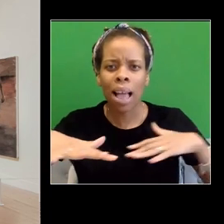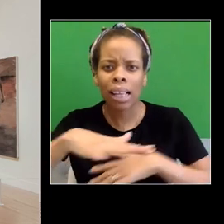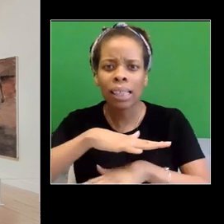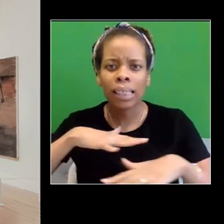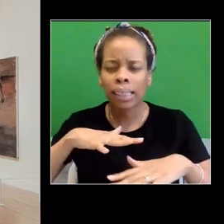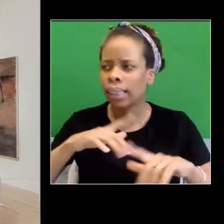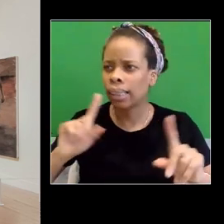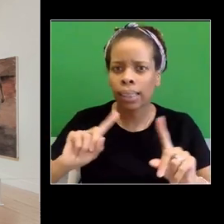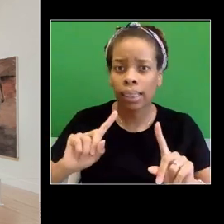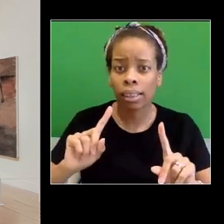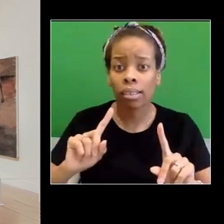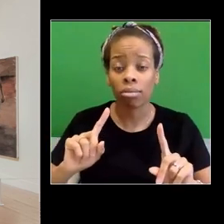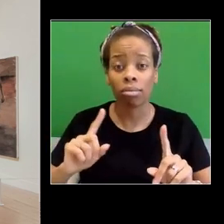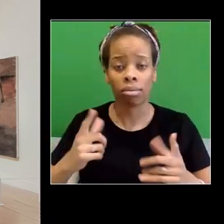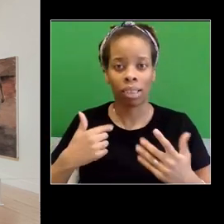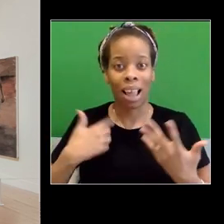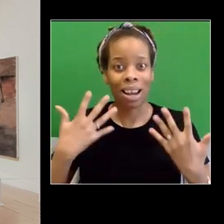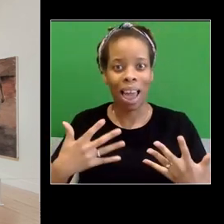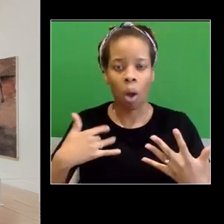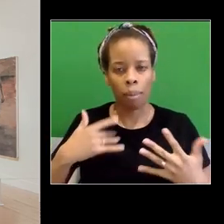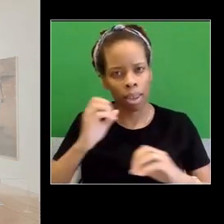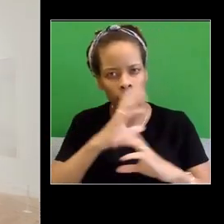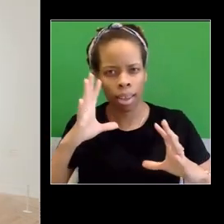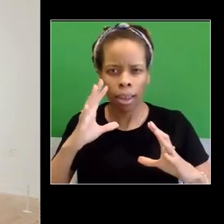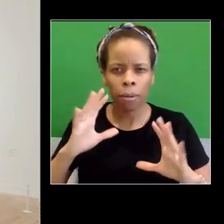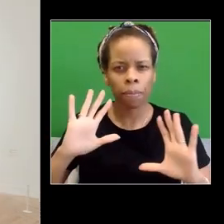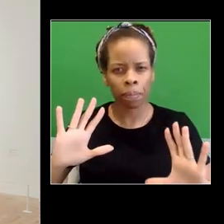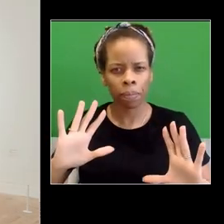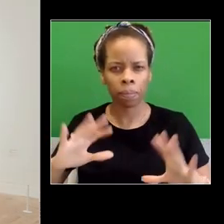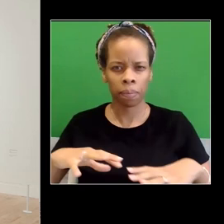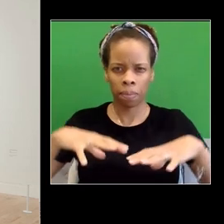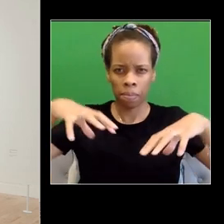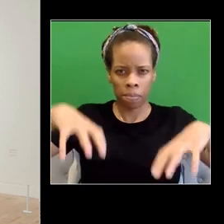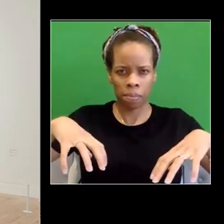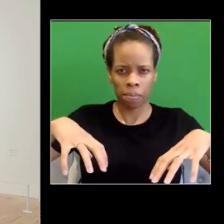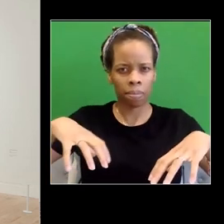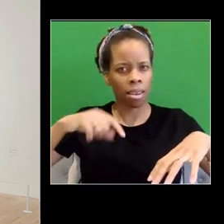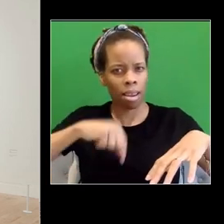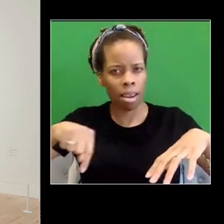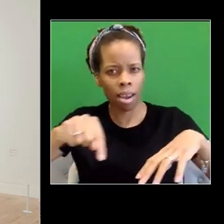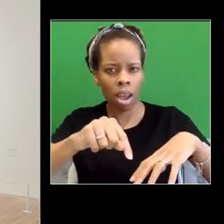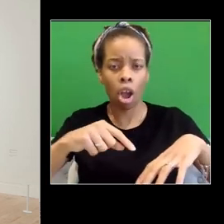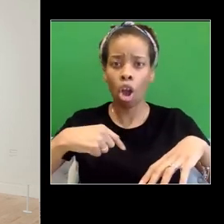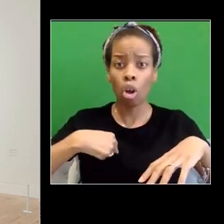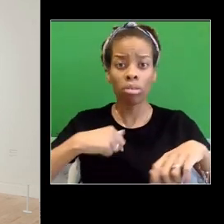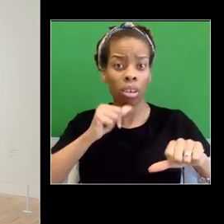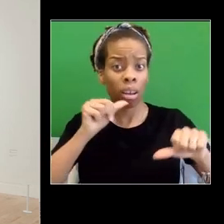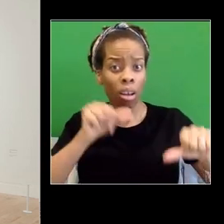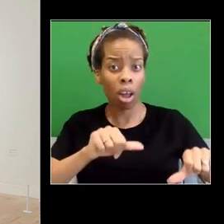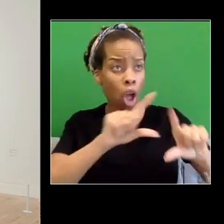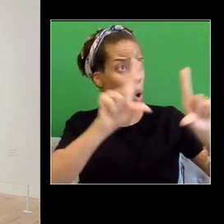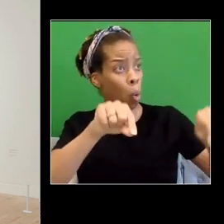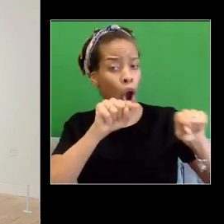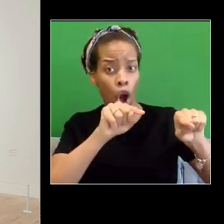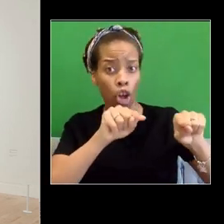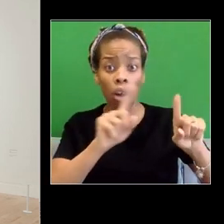it took a long time to come to that. To stop thinking about individual works and what you like and how you what you think it's going to look,